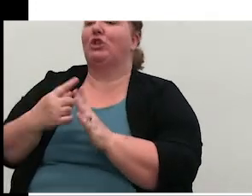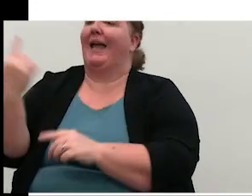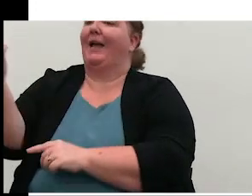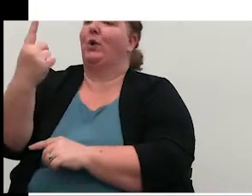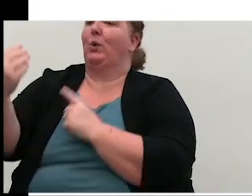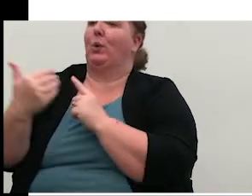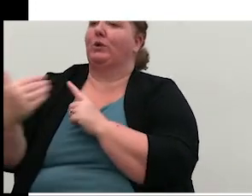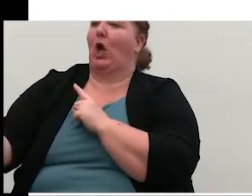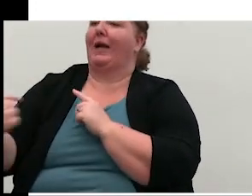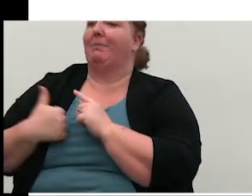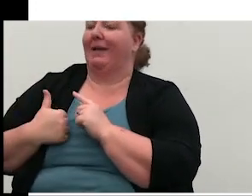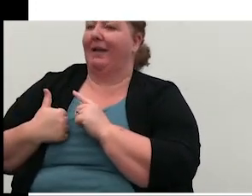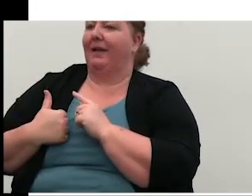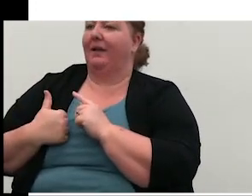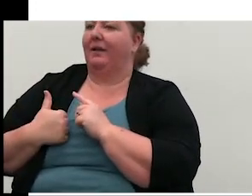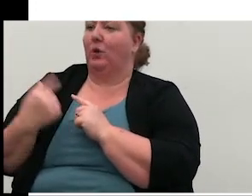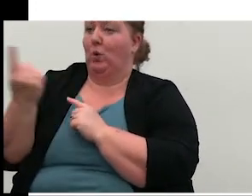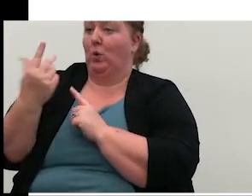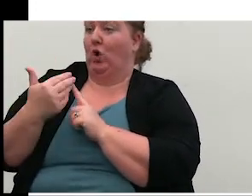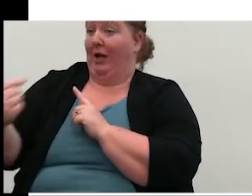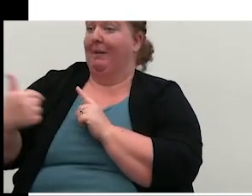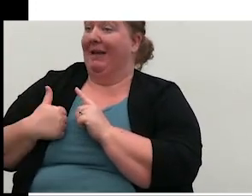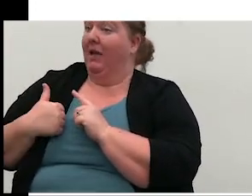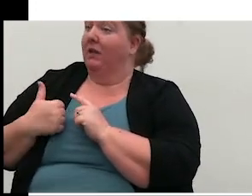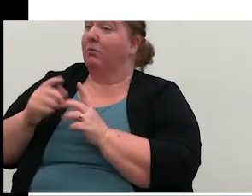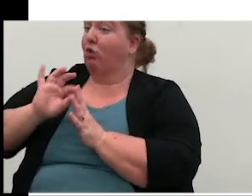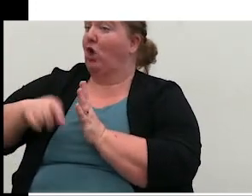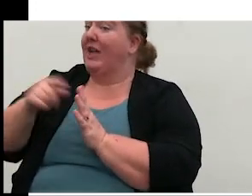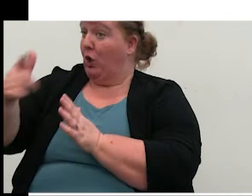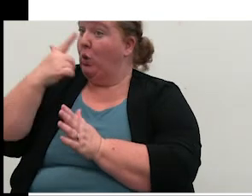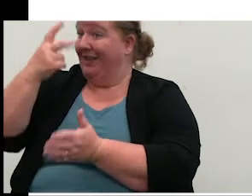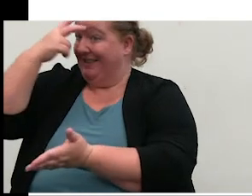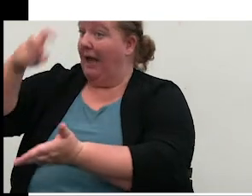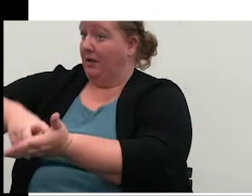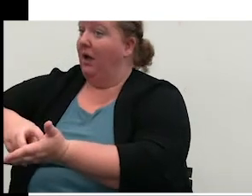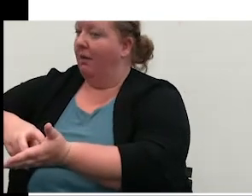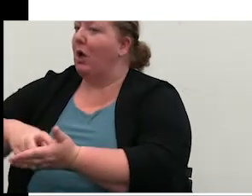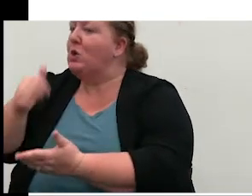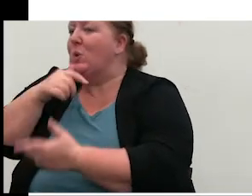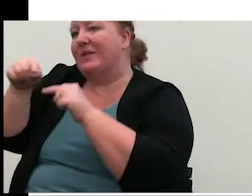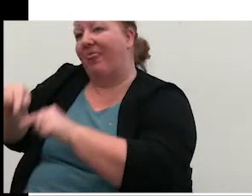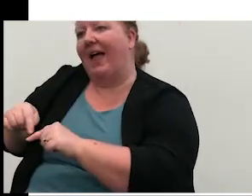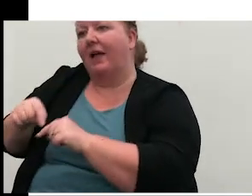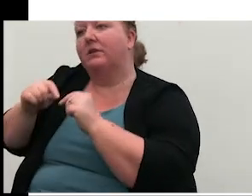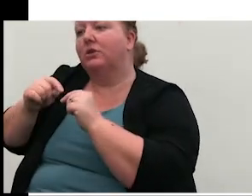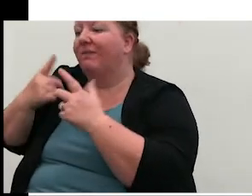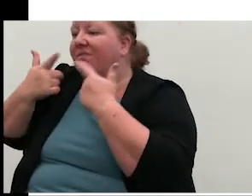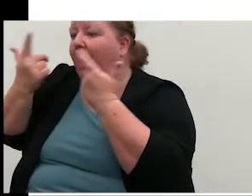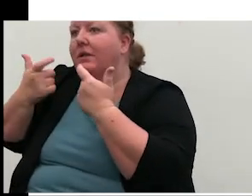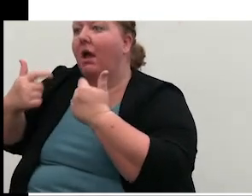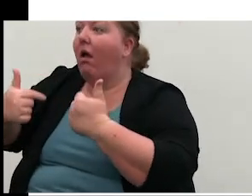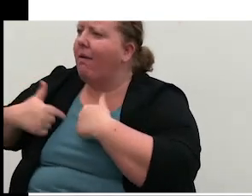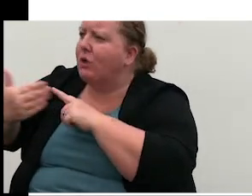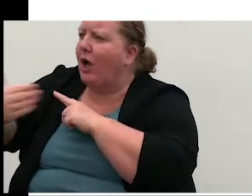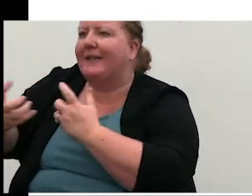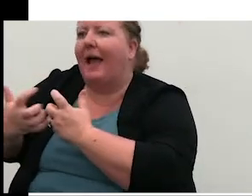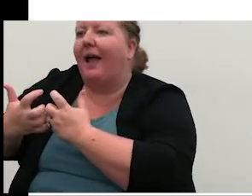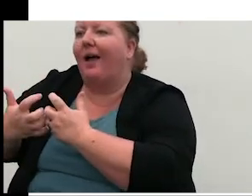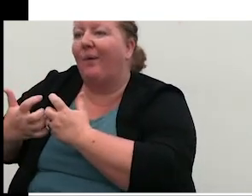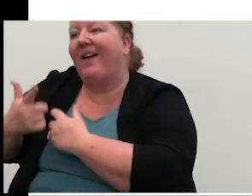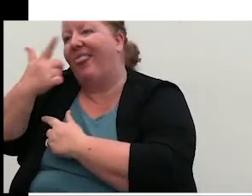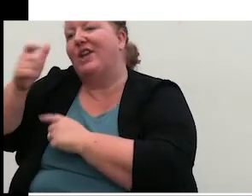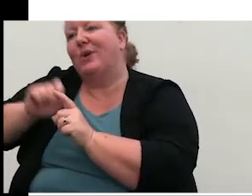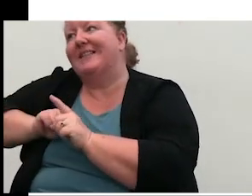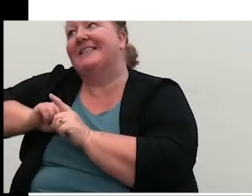I encourage you to sign up for that, and you can use that to look at how you're being targeted with political adverts and send